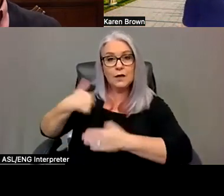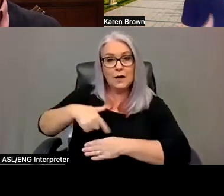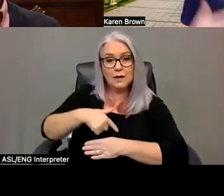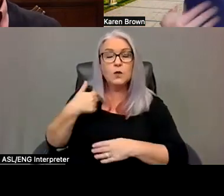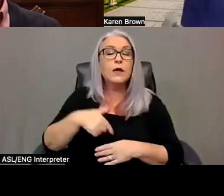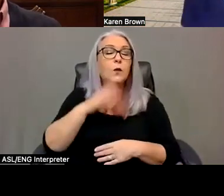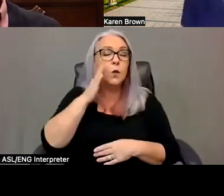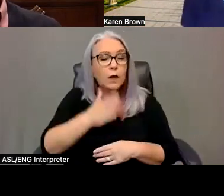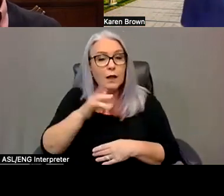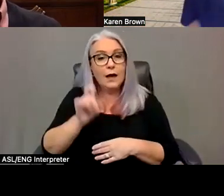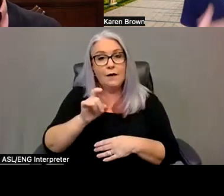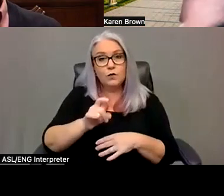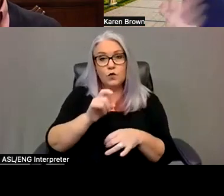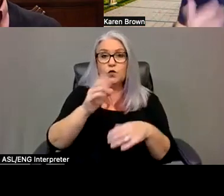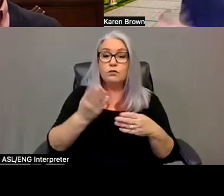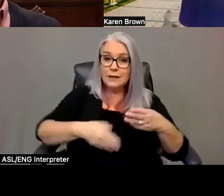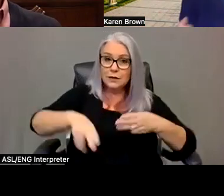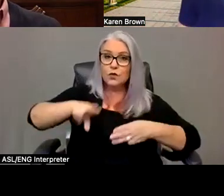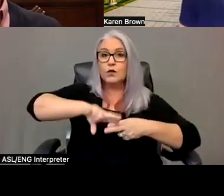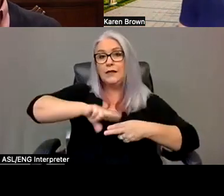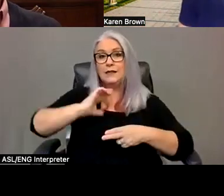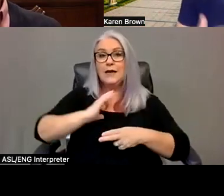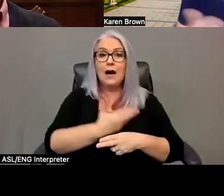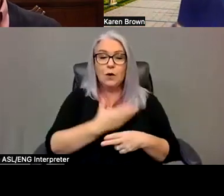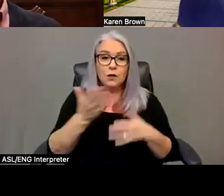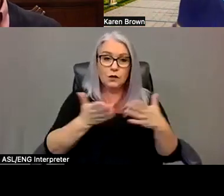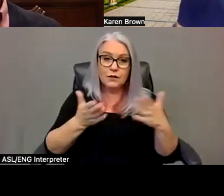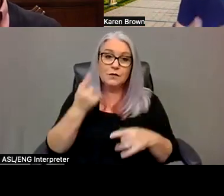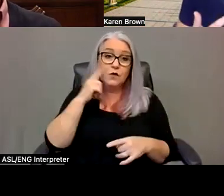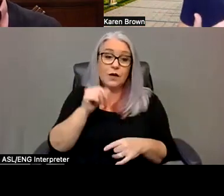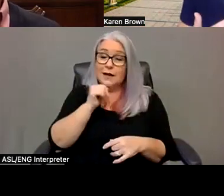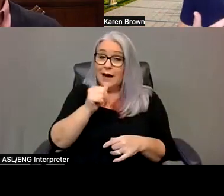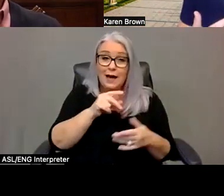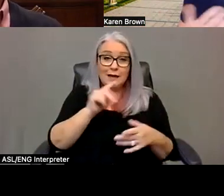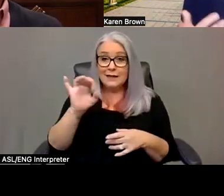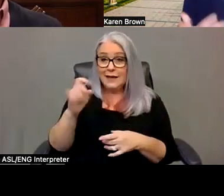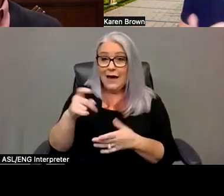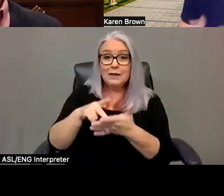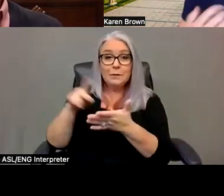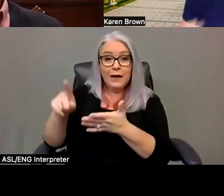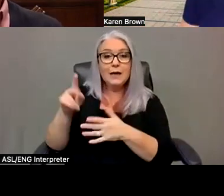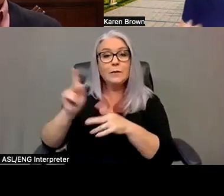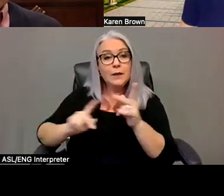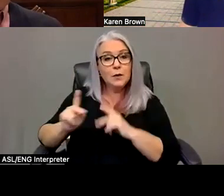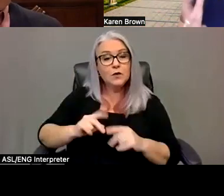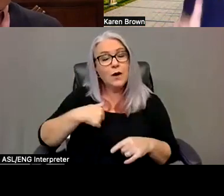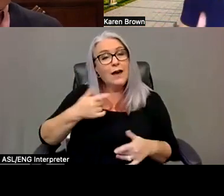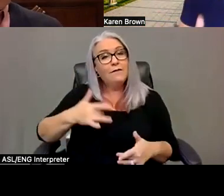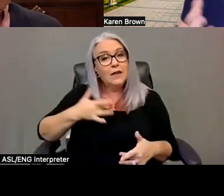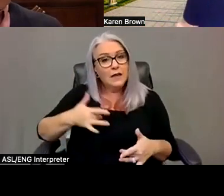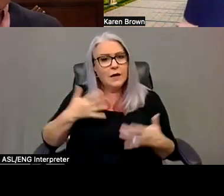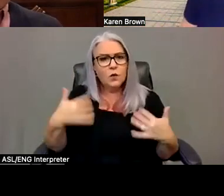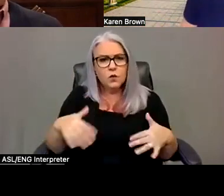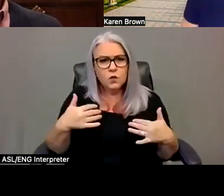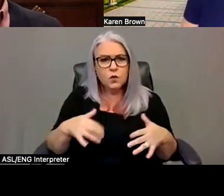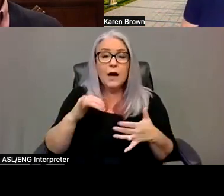our services for non-tax paying people. So I think one of the most pressing issues is how are we going to